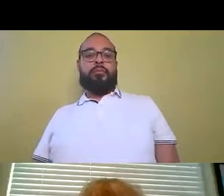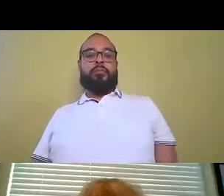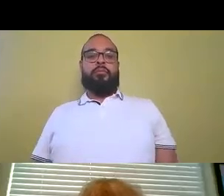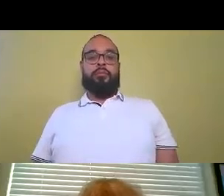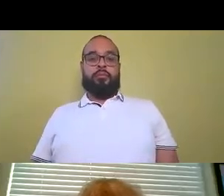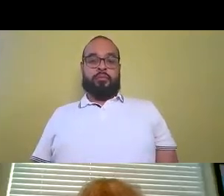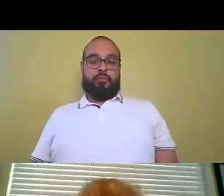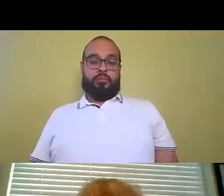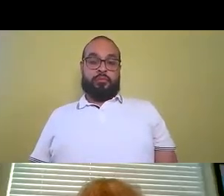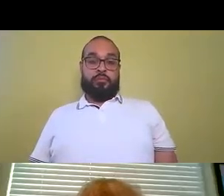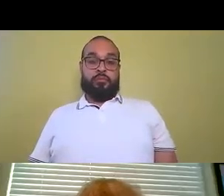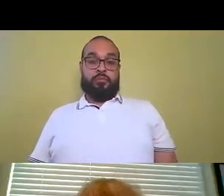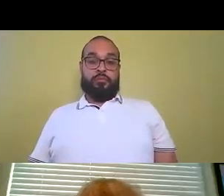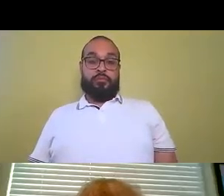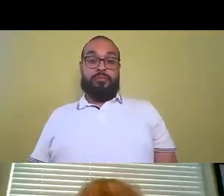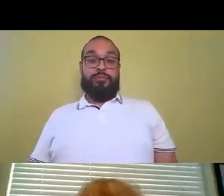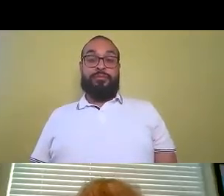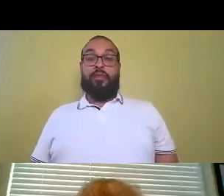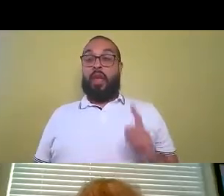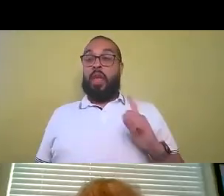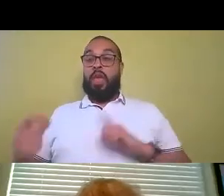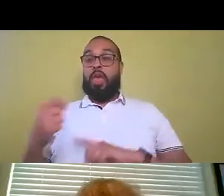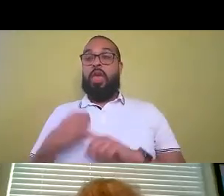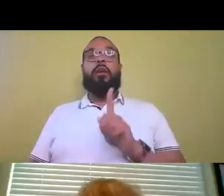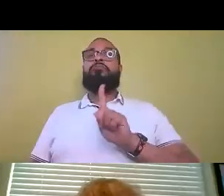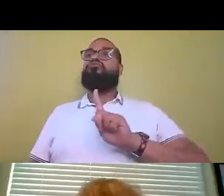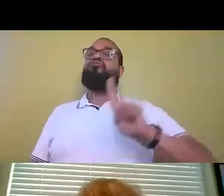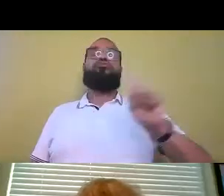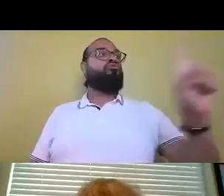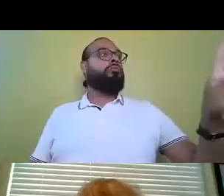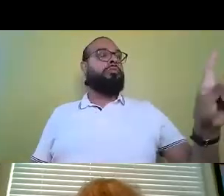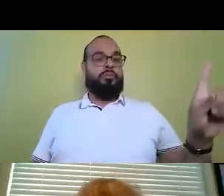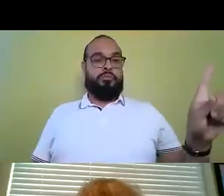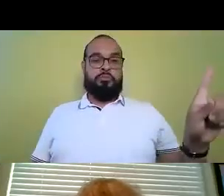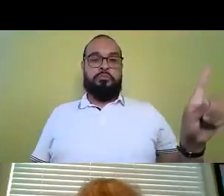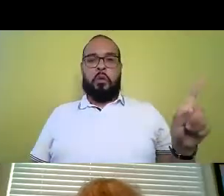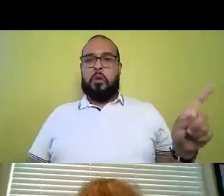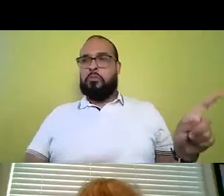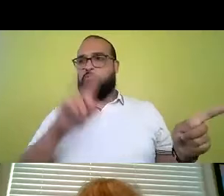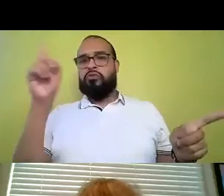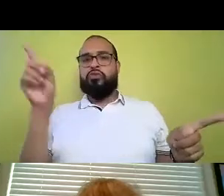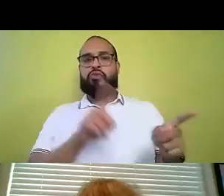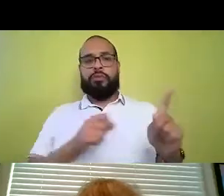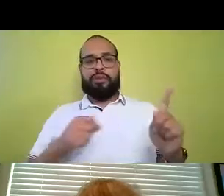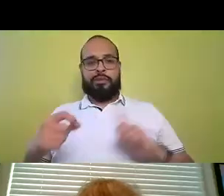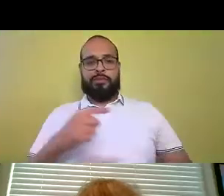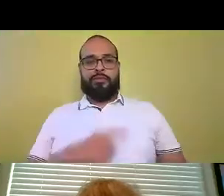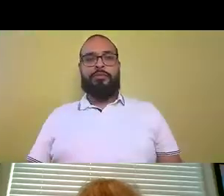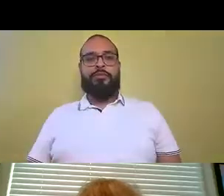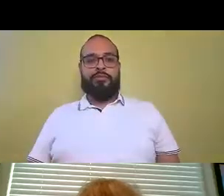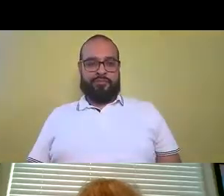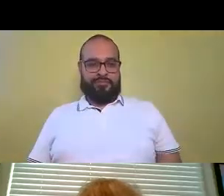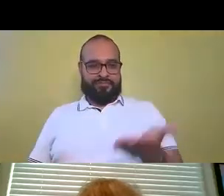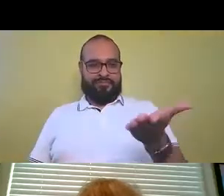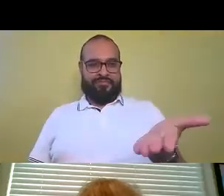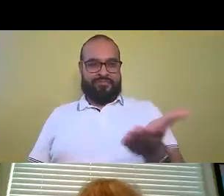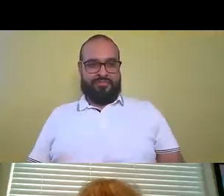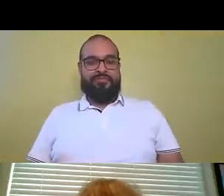Walking away from the stimulation, again, that's decreasing the sensory demand. Excellent.